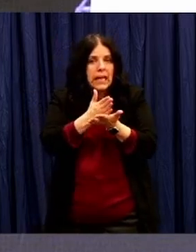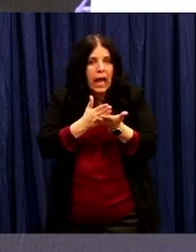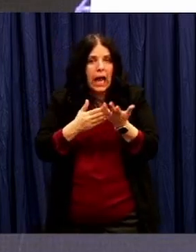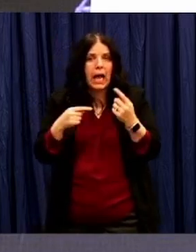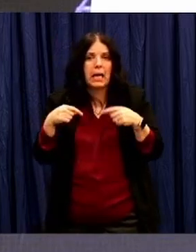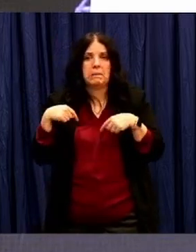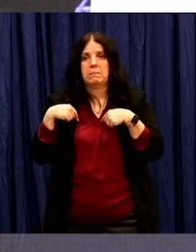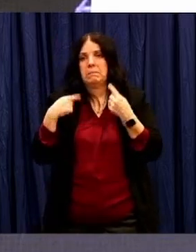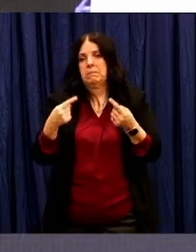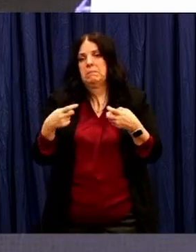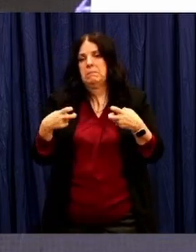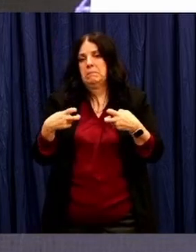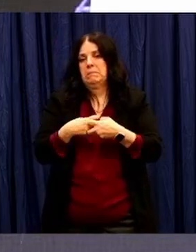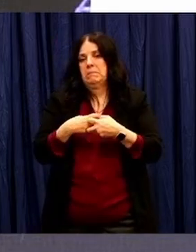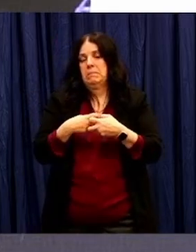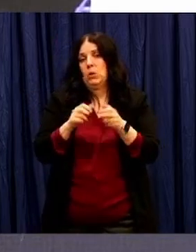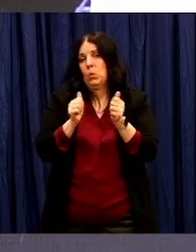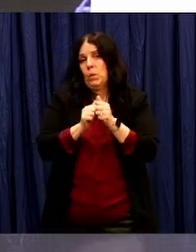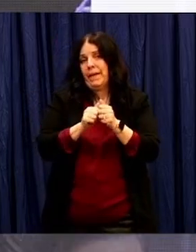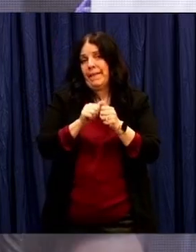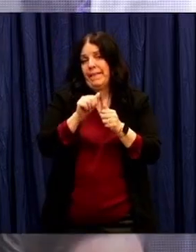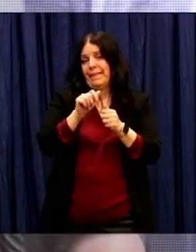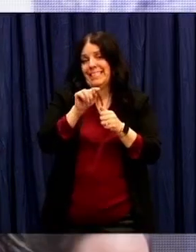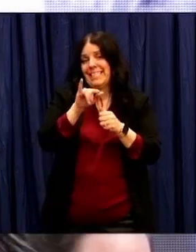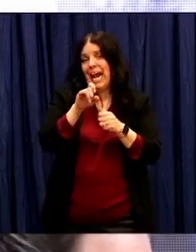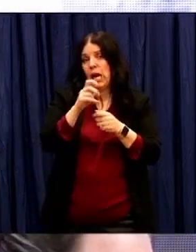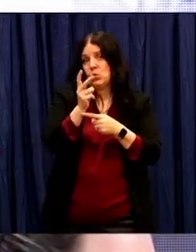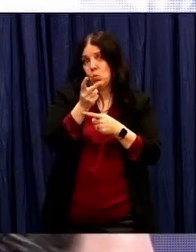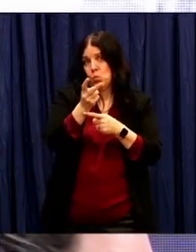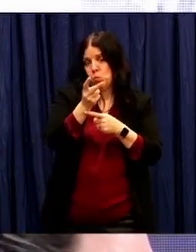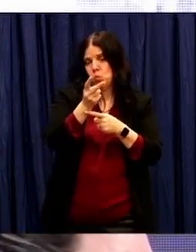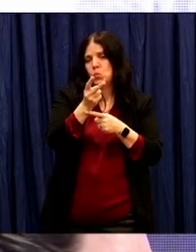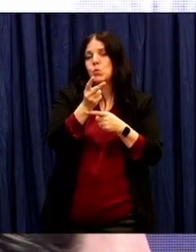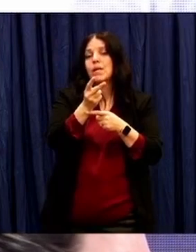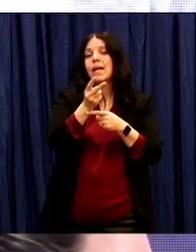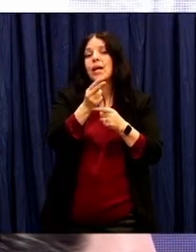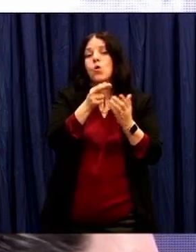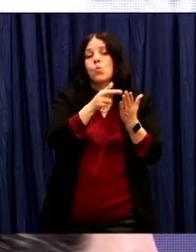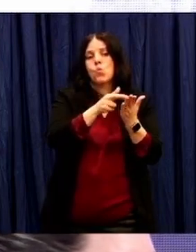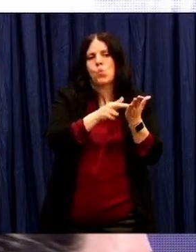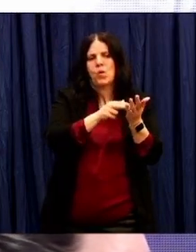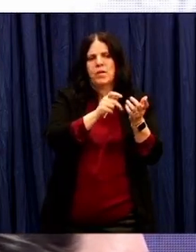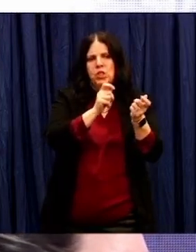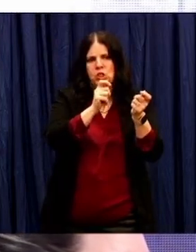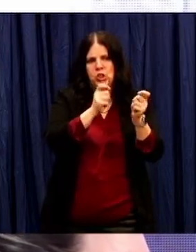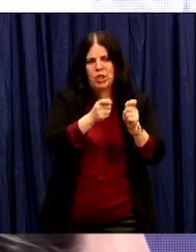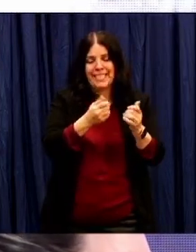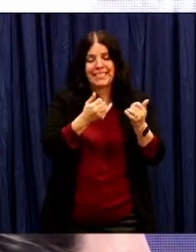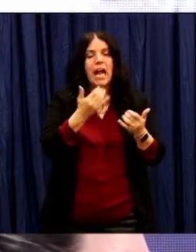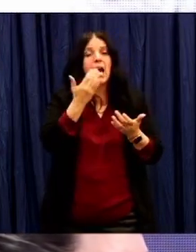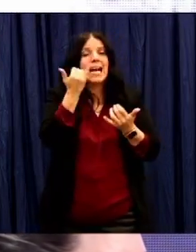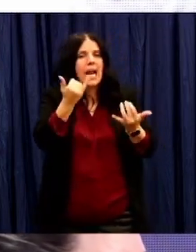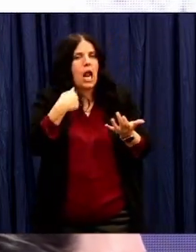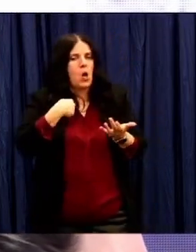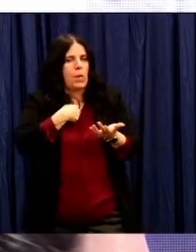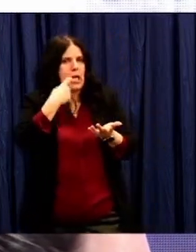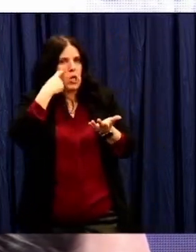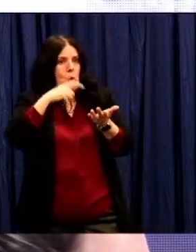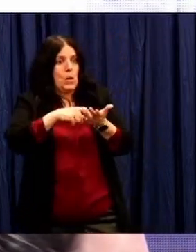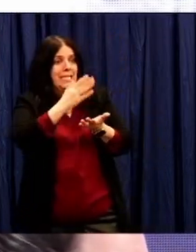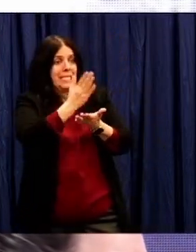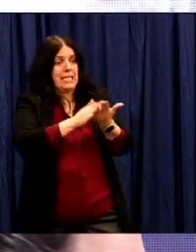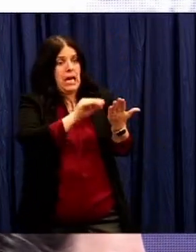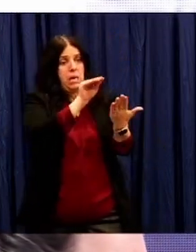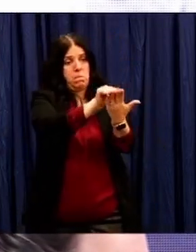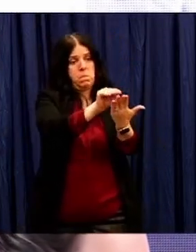in Title II as the rule change is written, because we're struggling a little bit with some gray areas and understanding